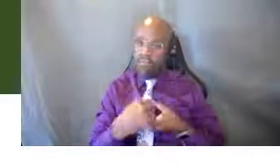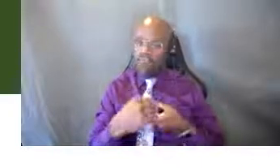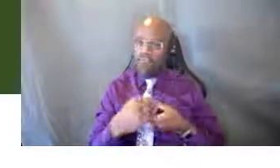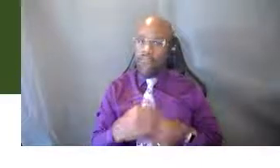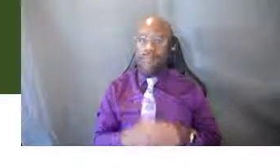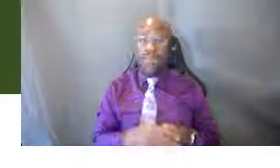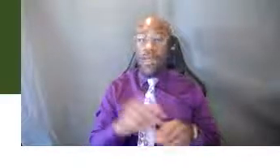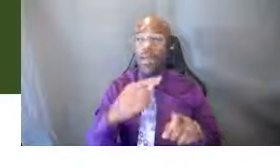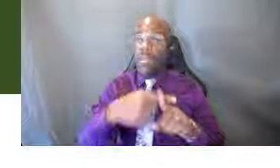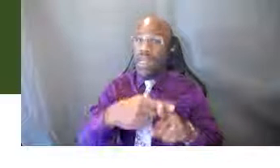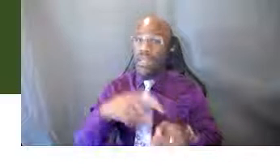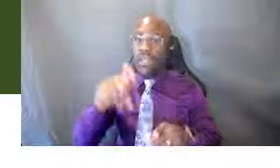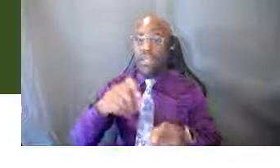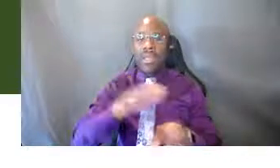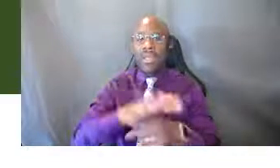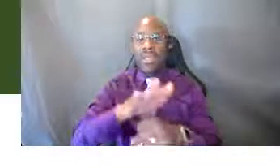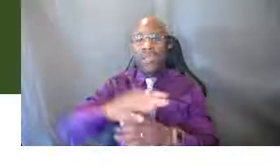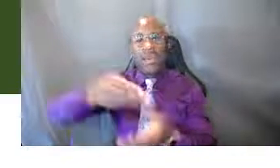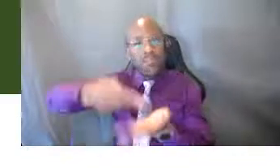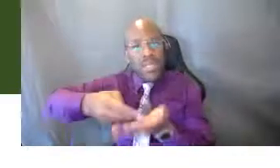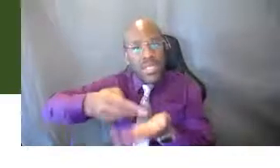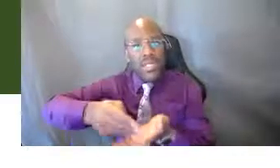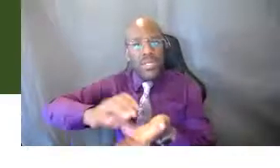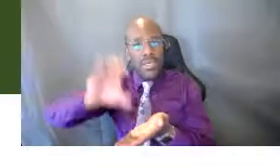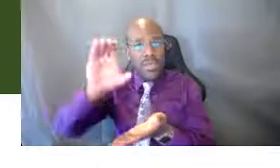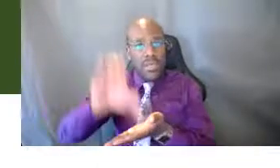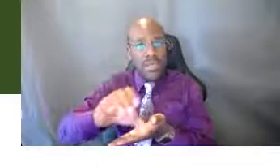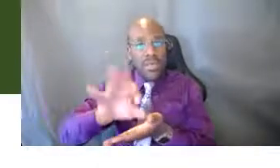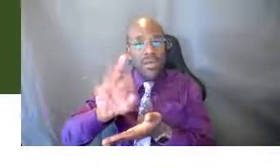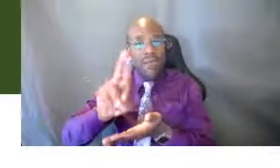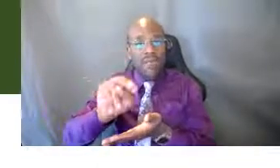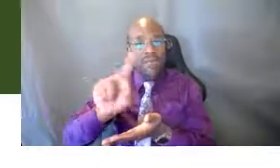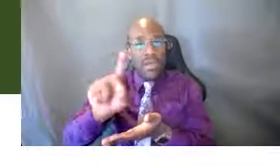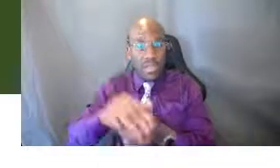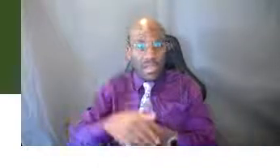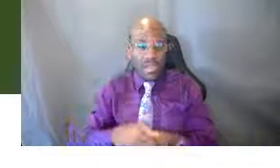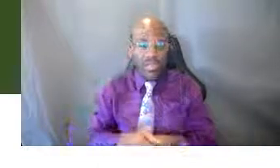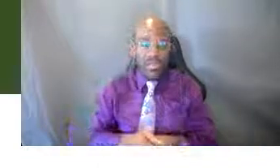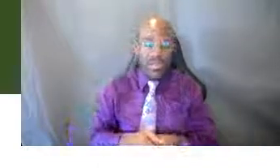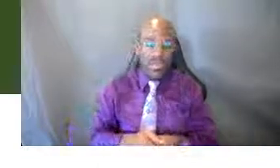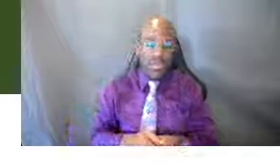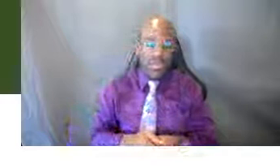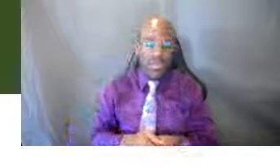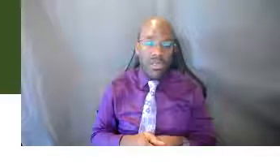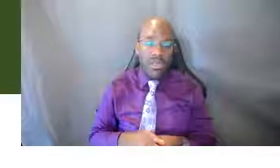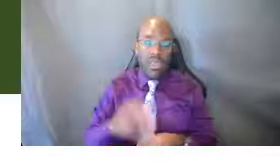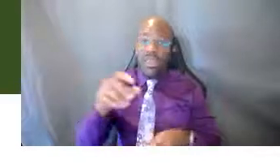funding. The only way we can hire the best, most qualified people for this work is if there's adequate